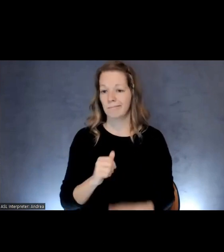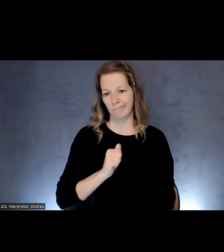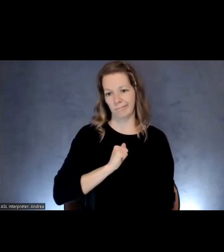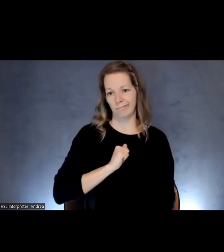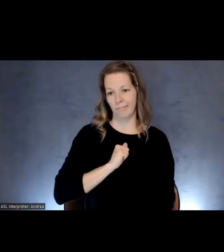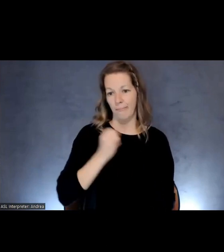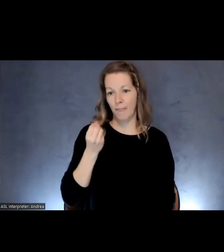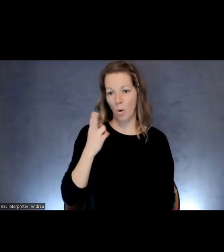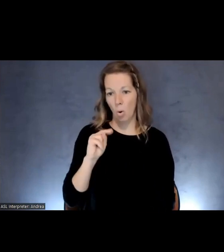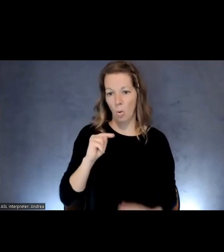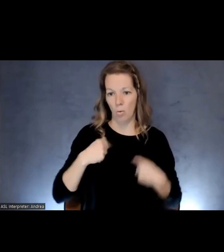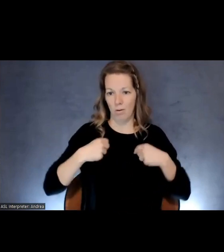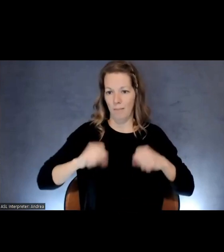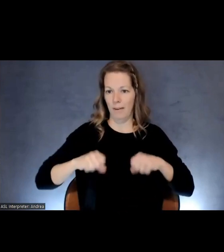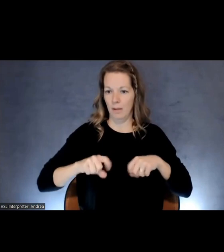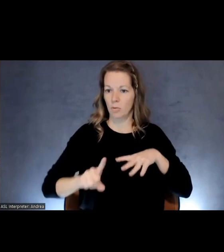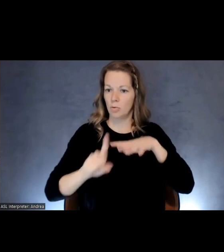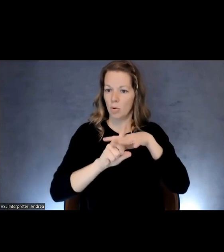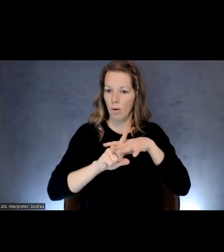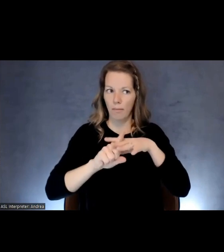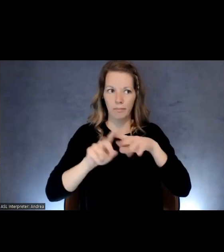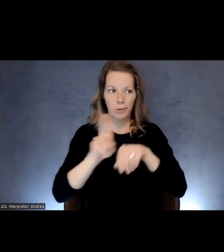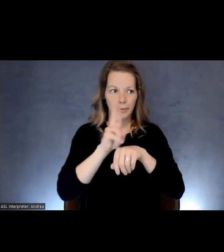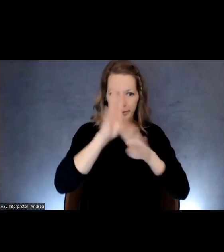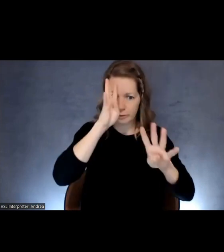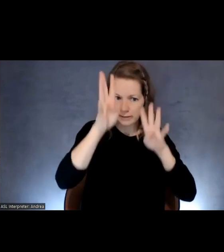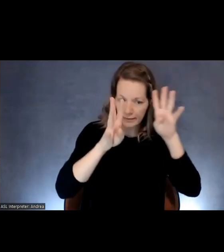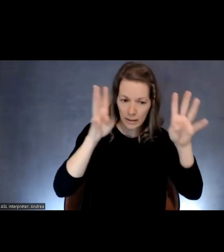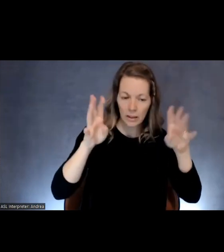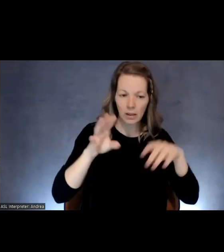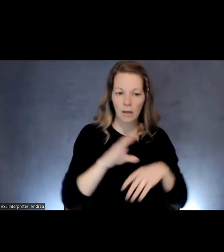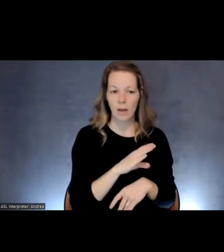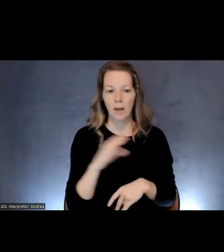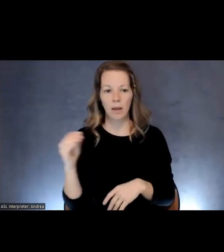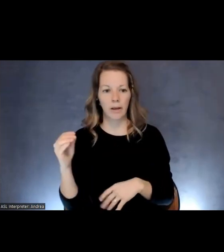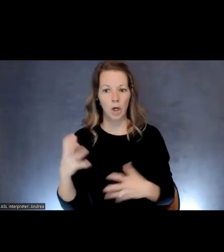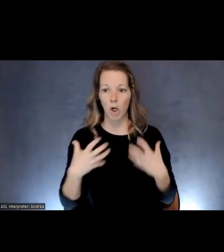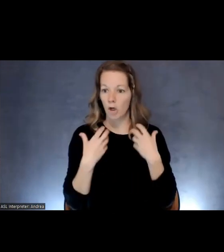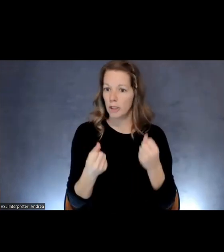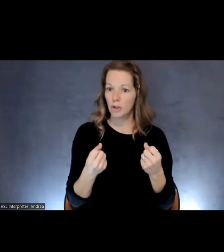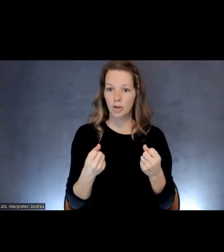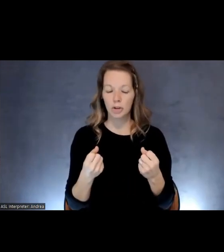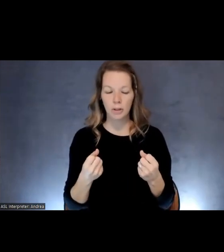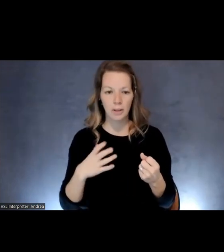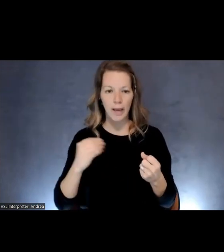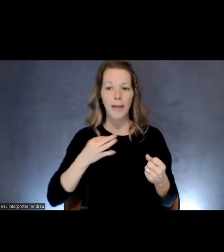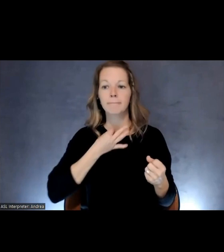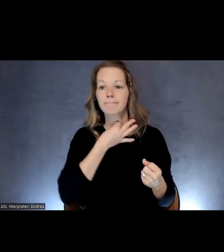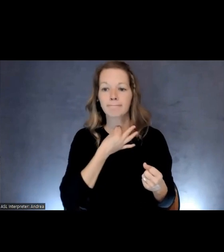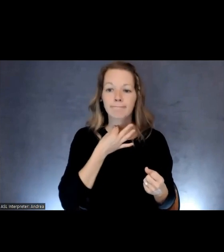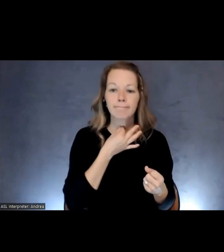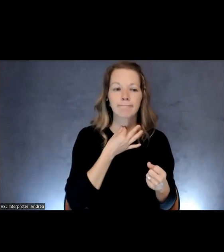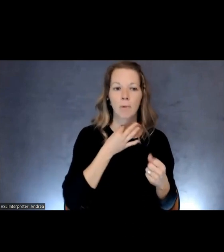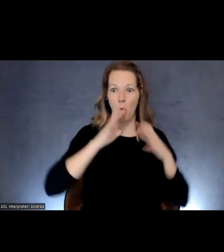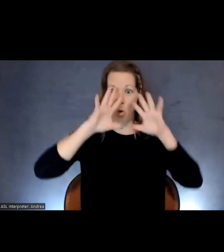about our own capacity to show up with creativity and courage and bravery and curiosity and all of